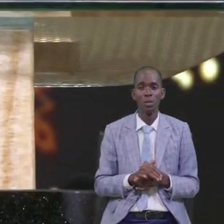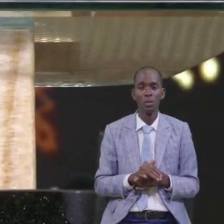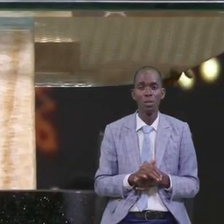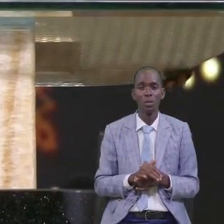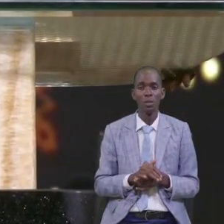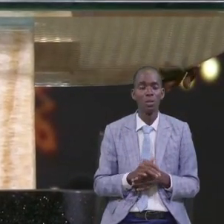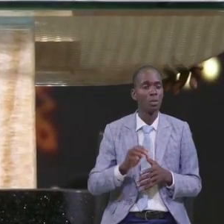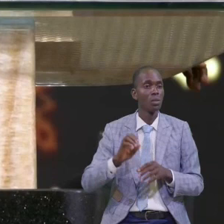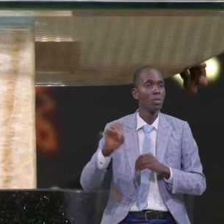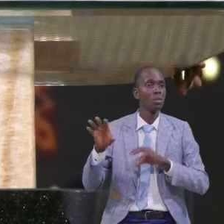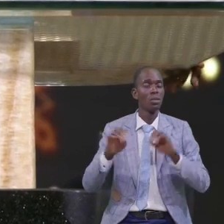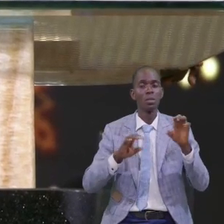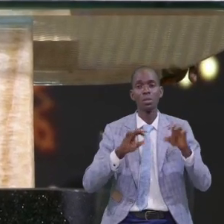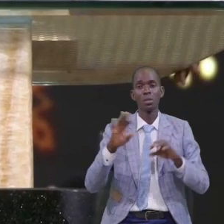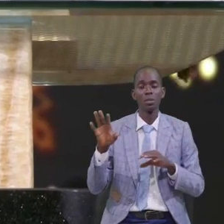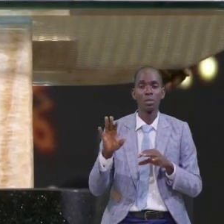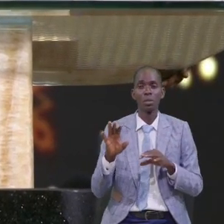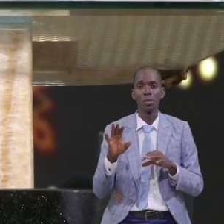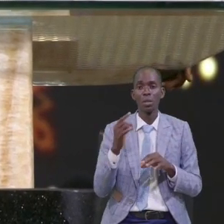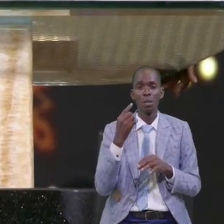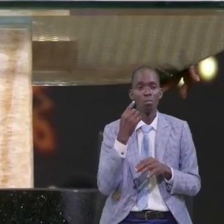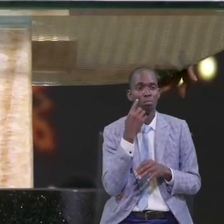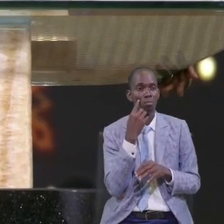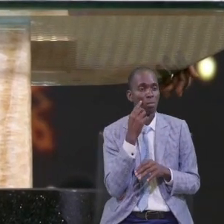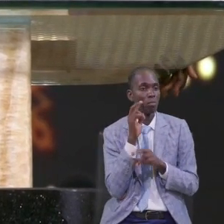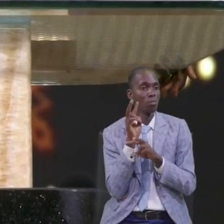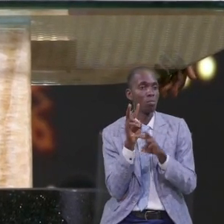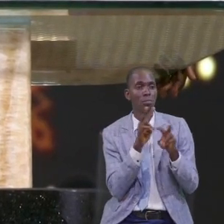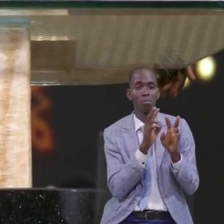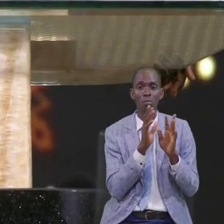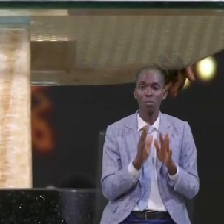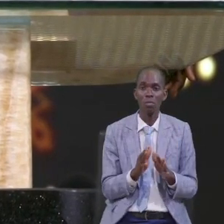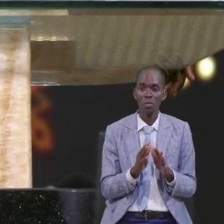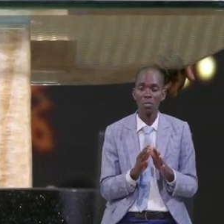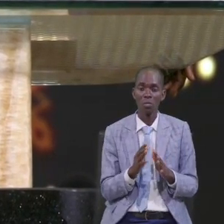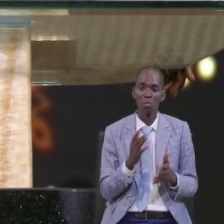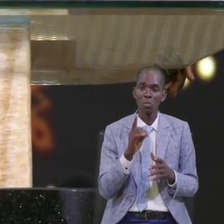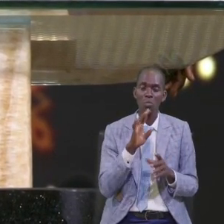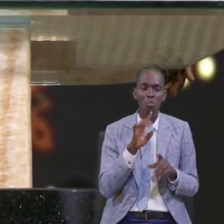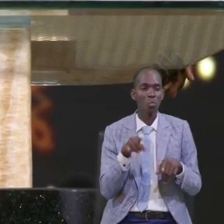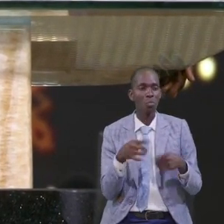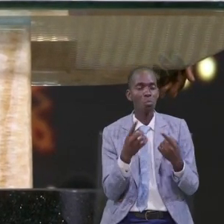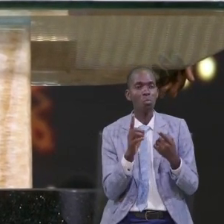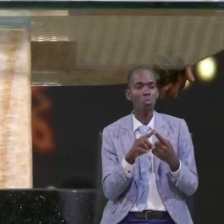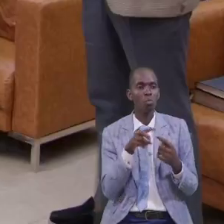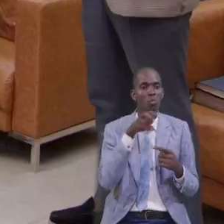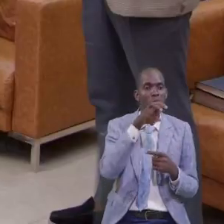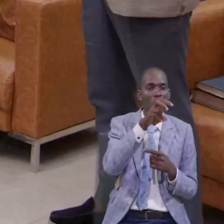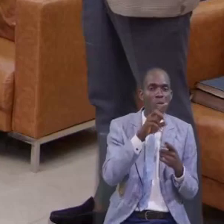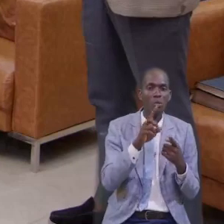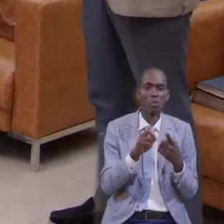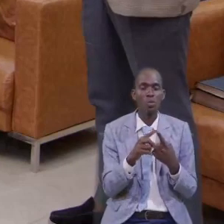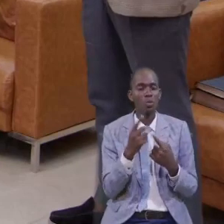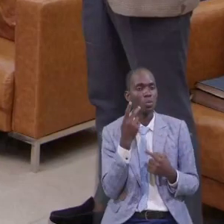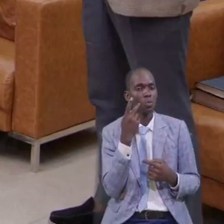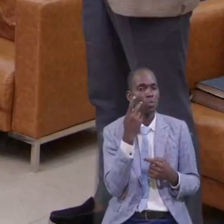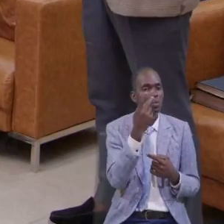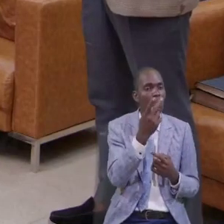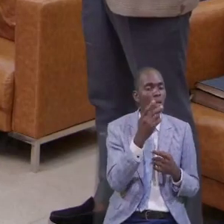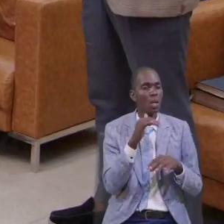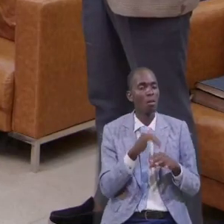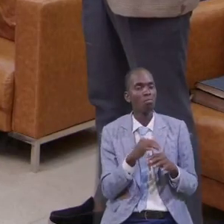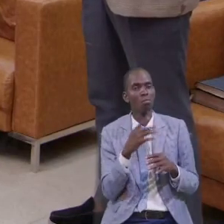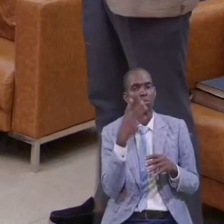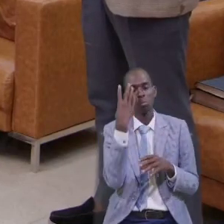Scattered adventurers, if you happen to be in adventure, greener fields